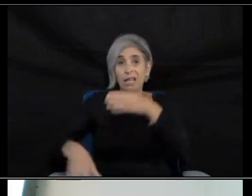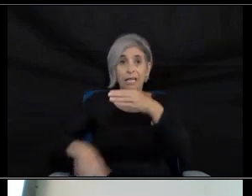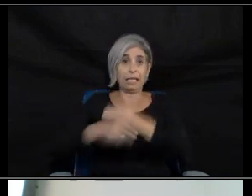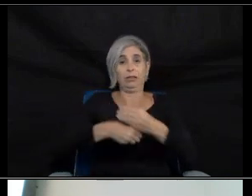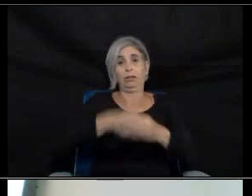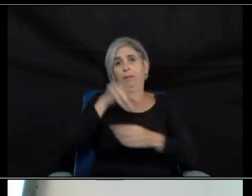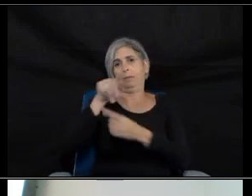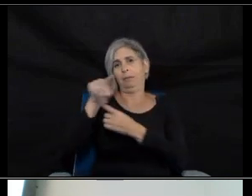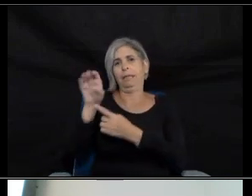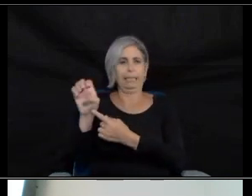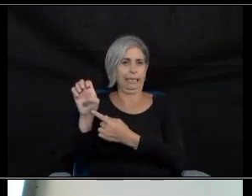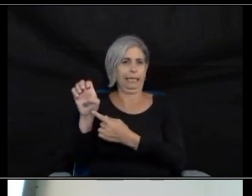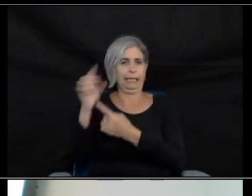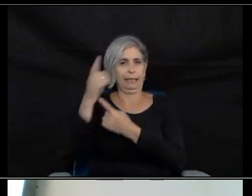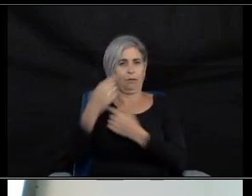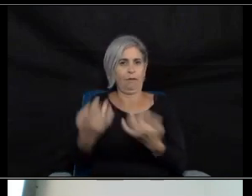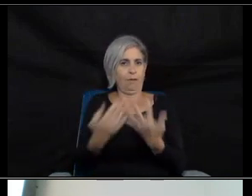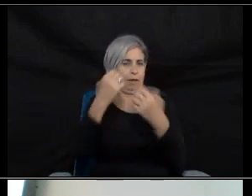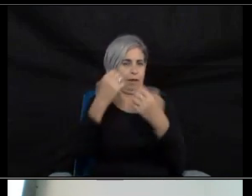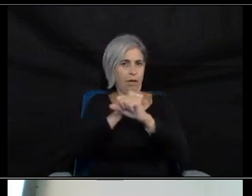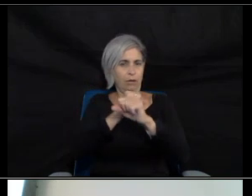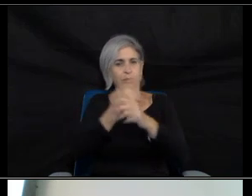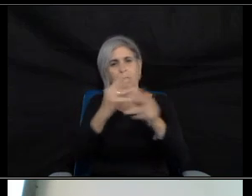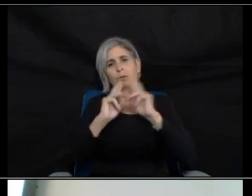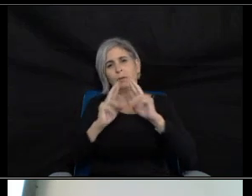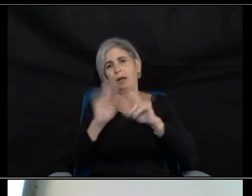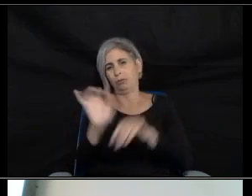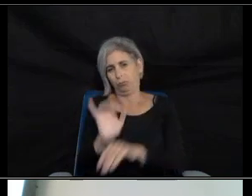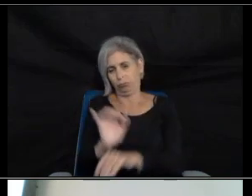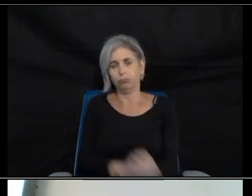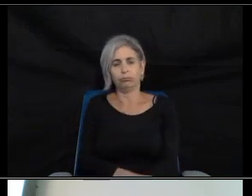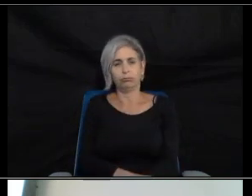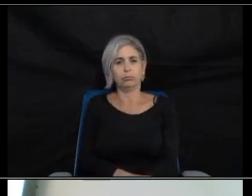protective equipment for our firefighters and our responders.